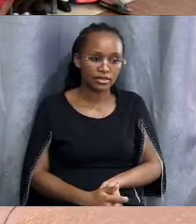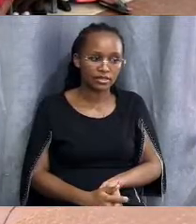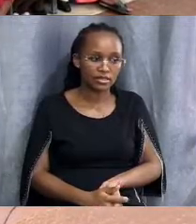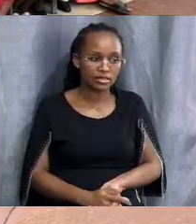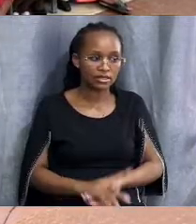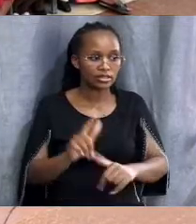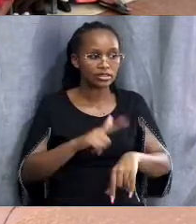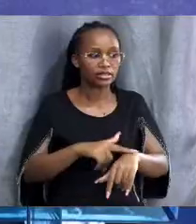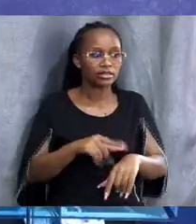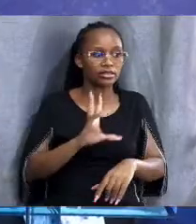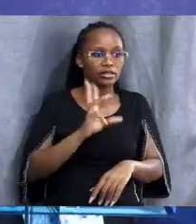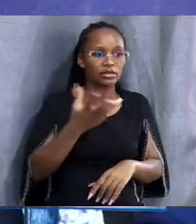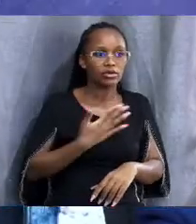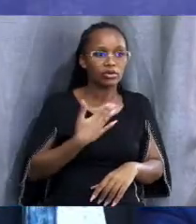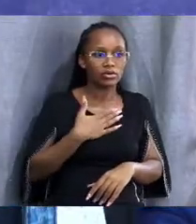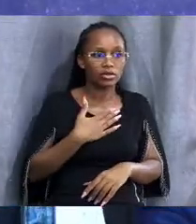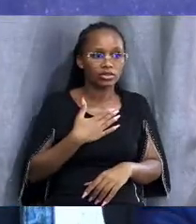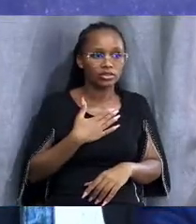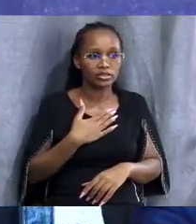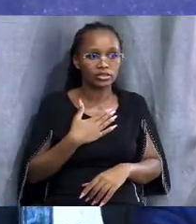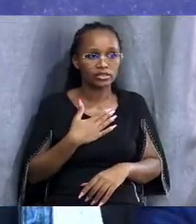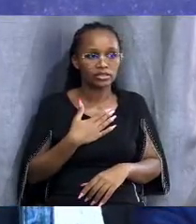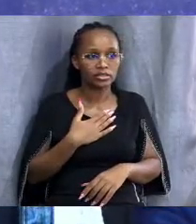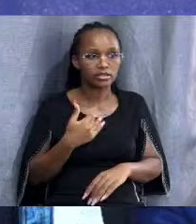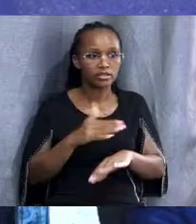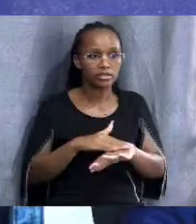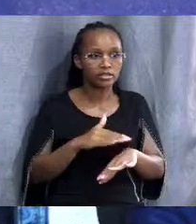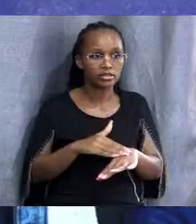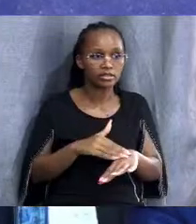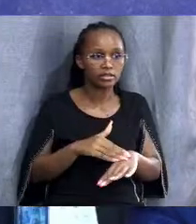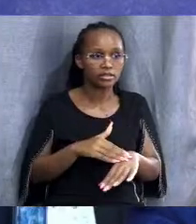At this moment, I would want to call